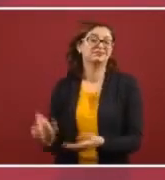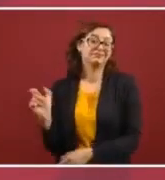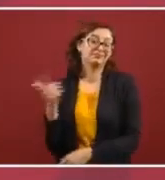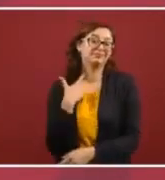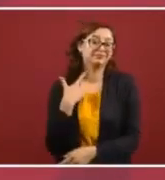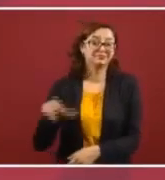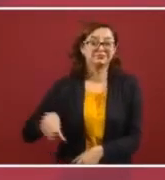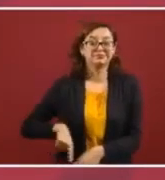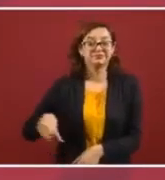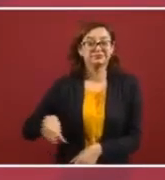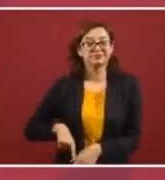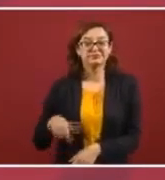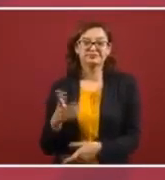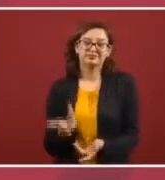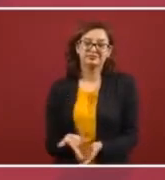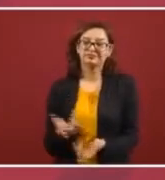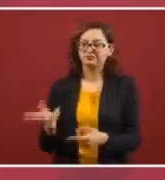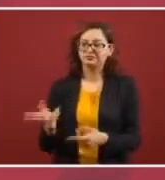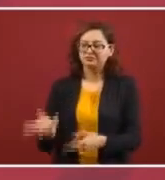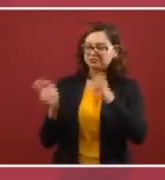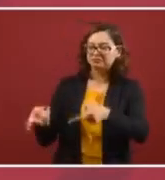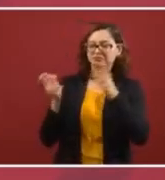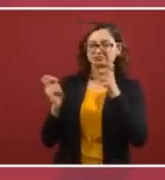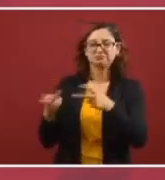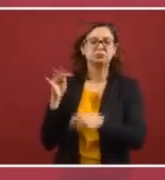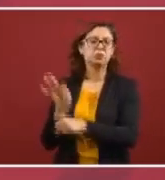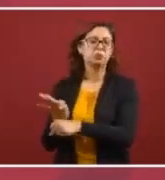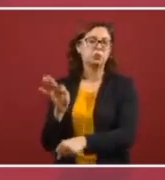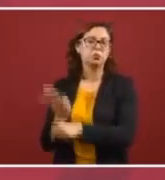those that were looting our country.